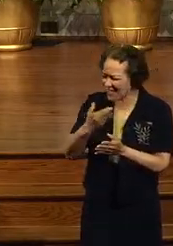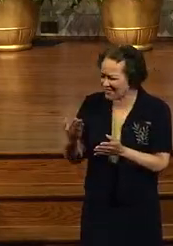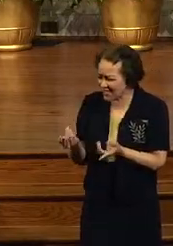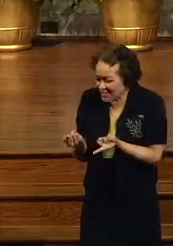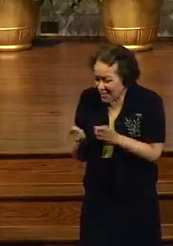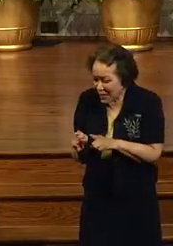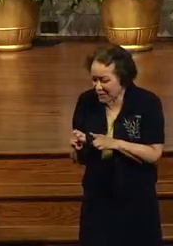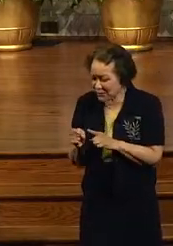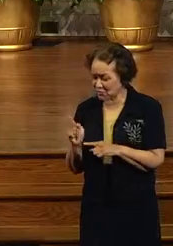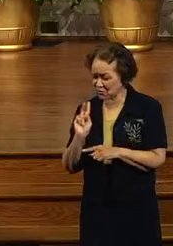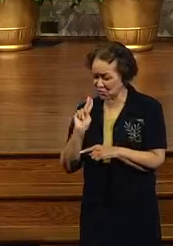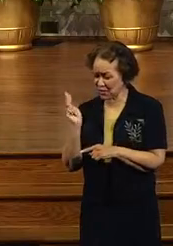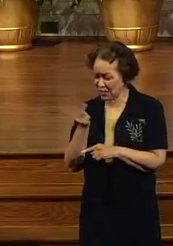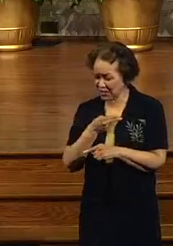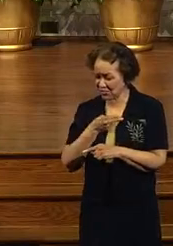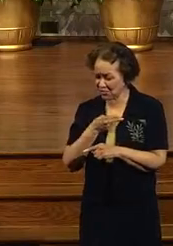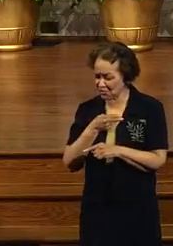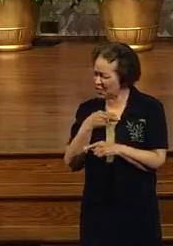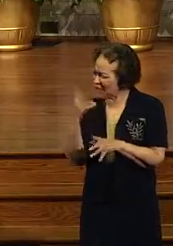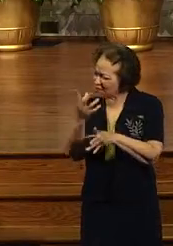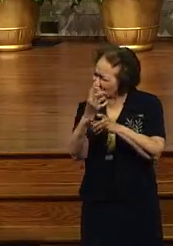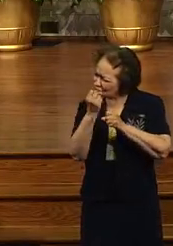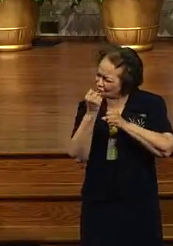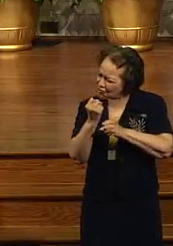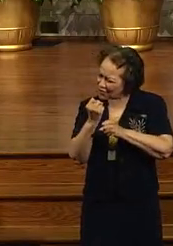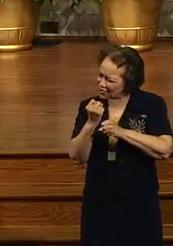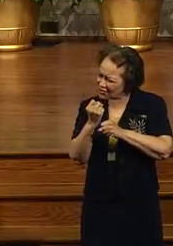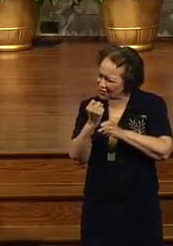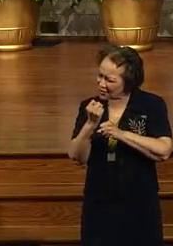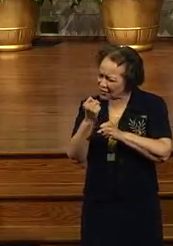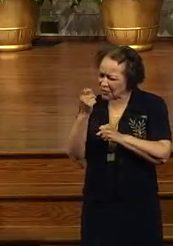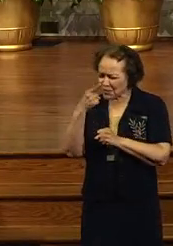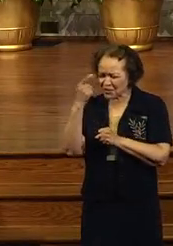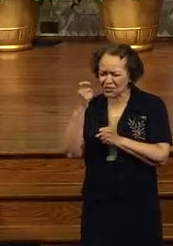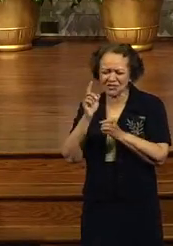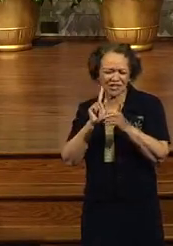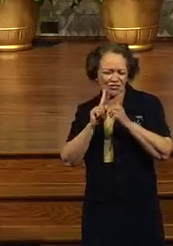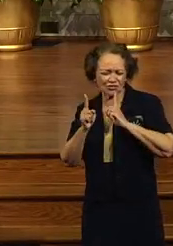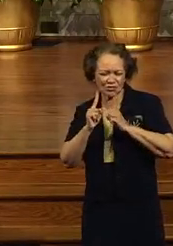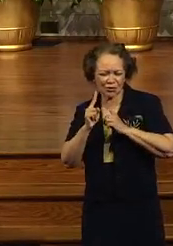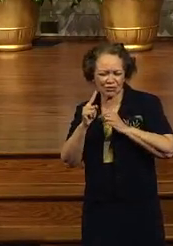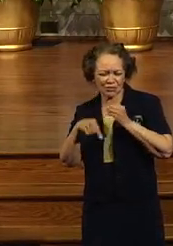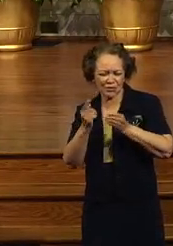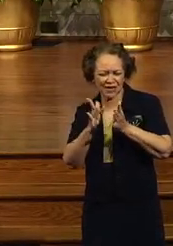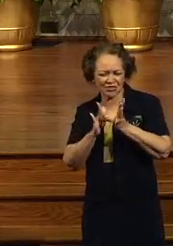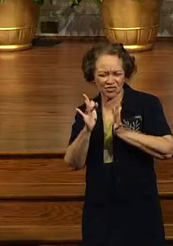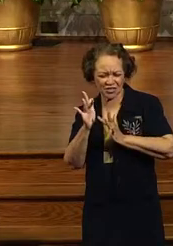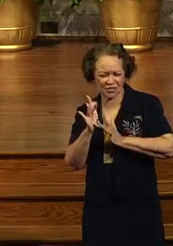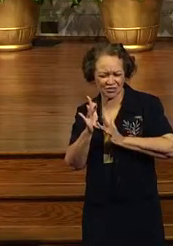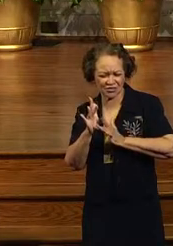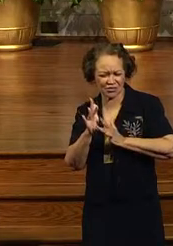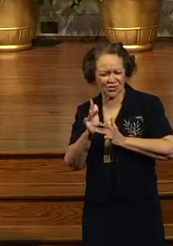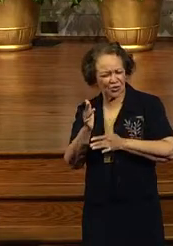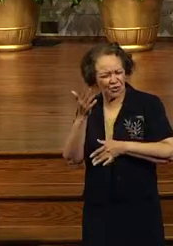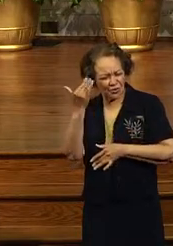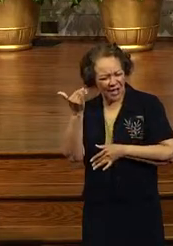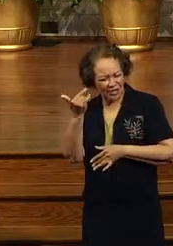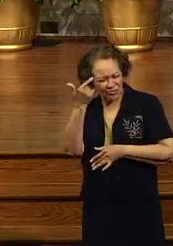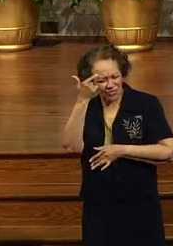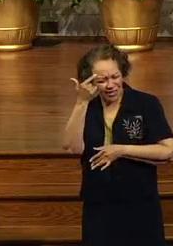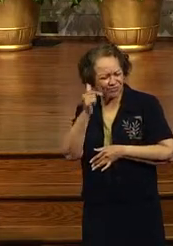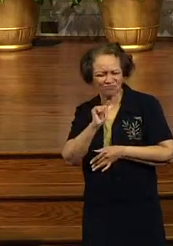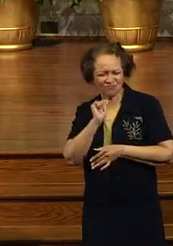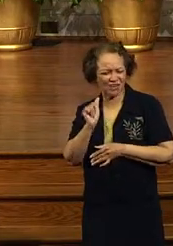You've got to have some stickability because they talk about Jesus. What make you think that they will not talk about